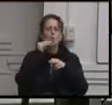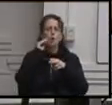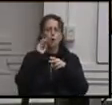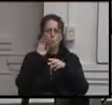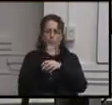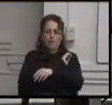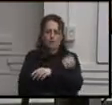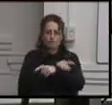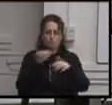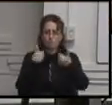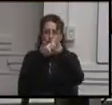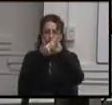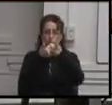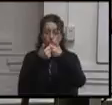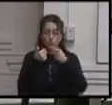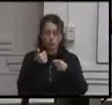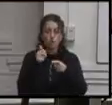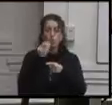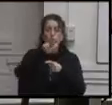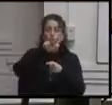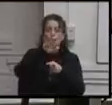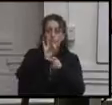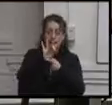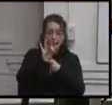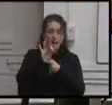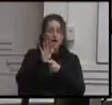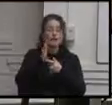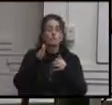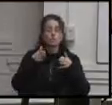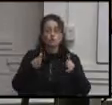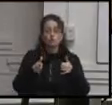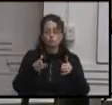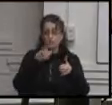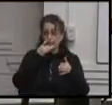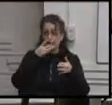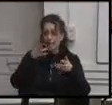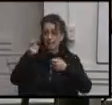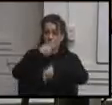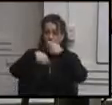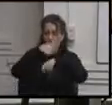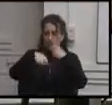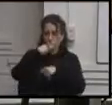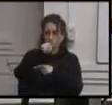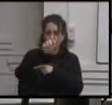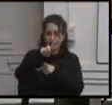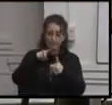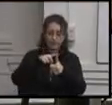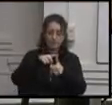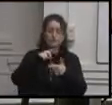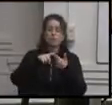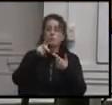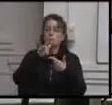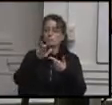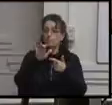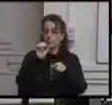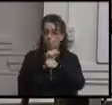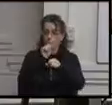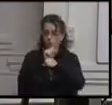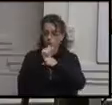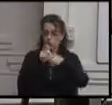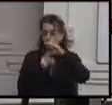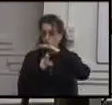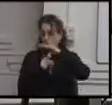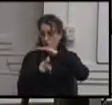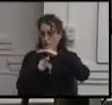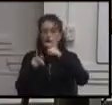used that money to retrofit 39 decorative street lights with LEDs. We insulated the heating pipes in the Public Works Garage,